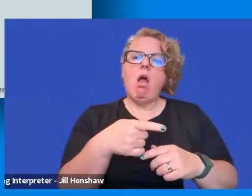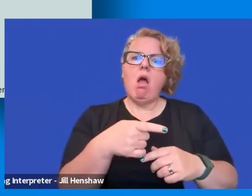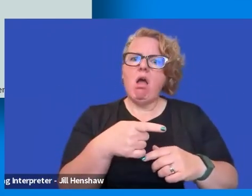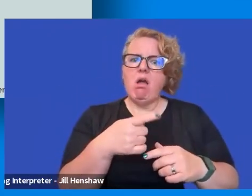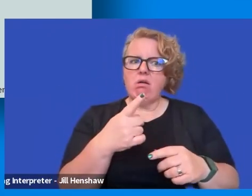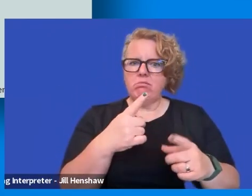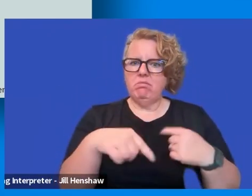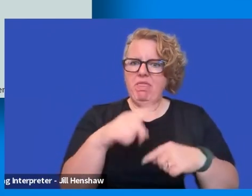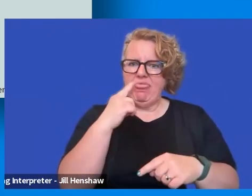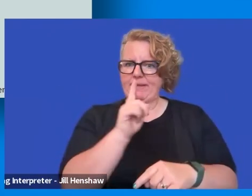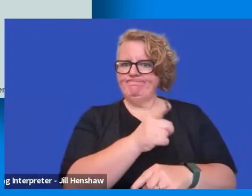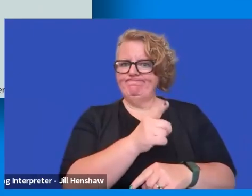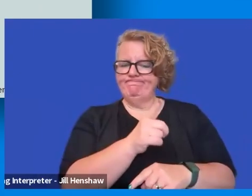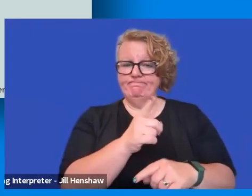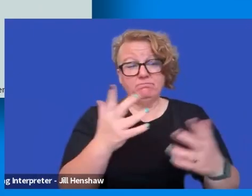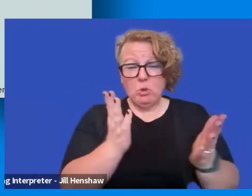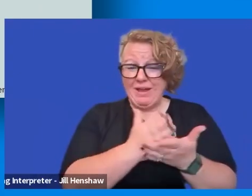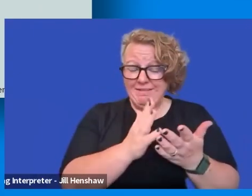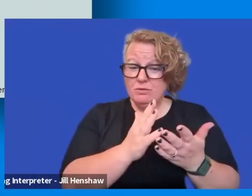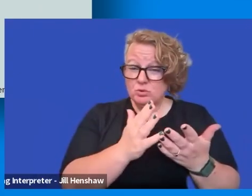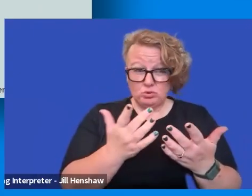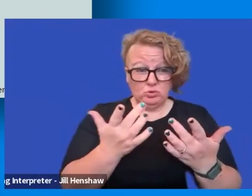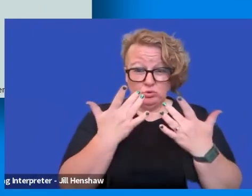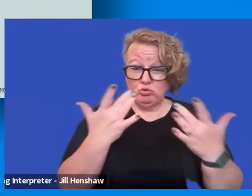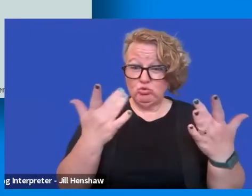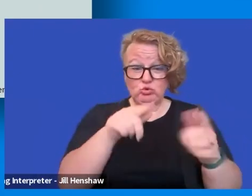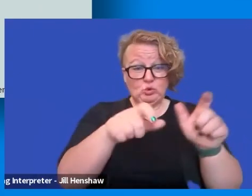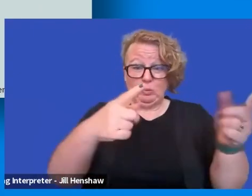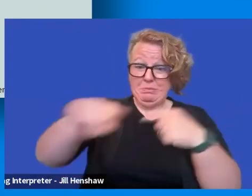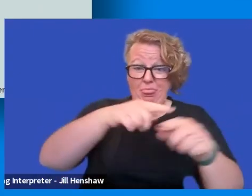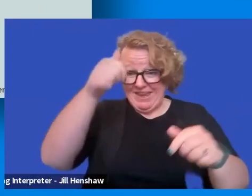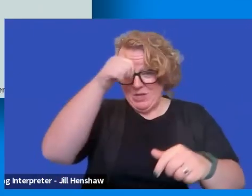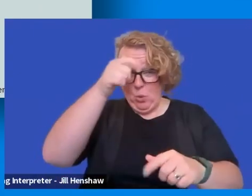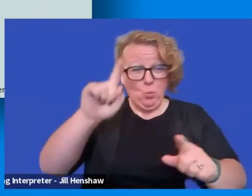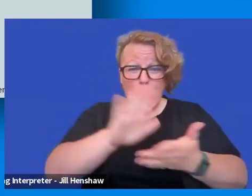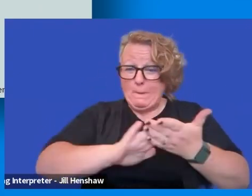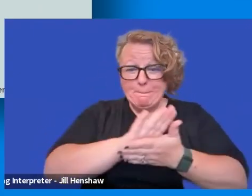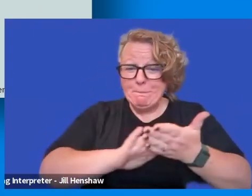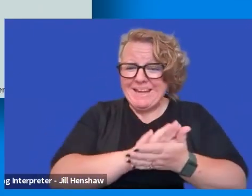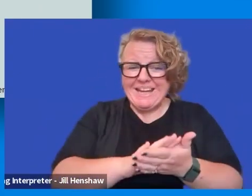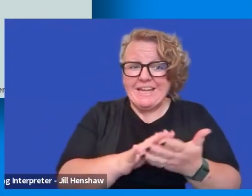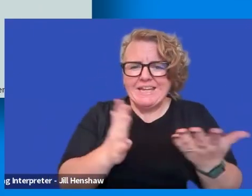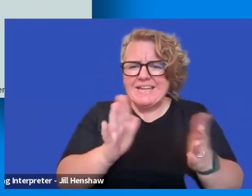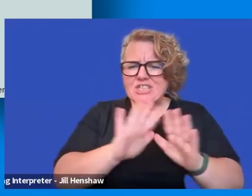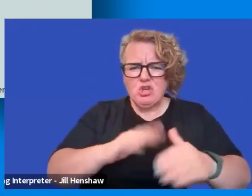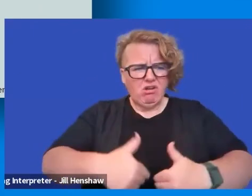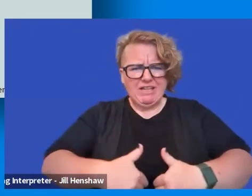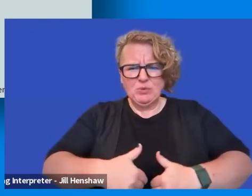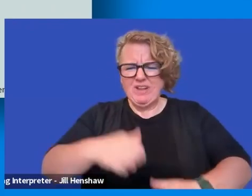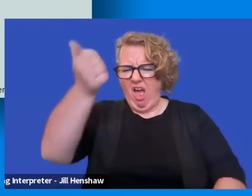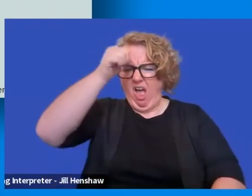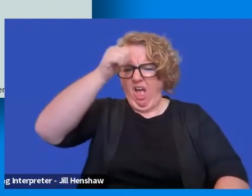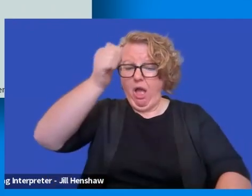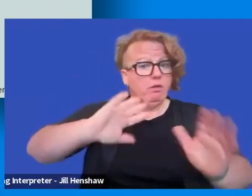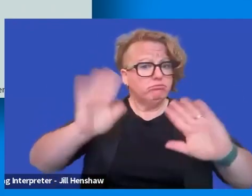quote, needs to be shown to us in order to understand what it means. It's not something that's intuitively clear.